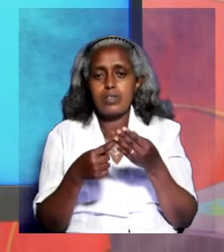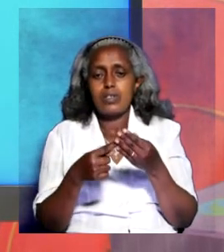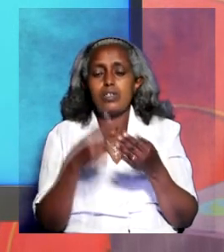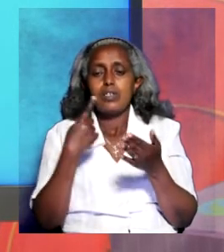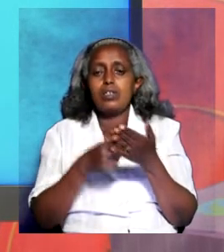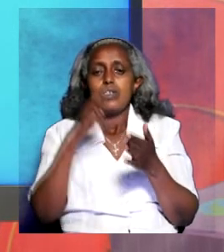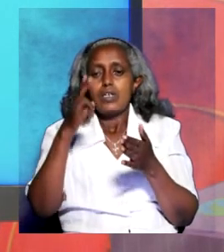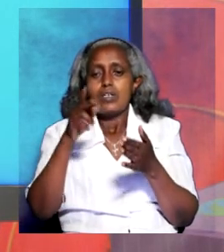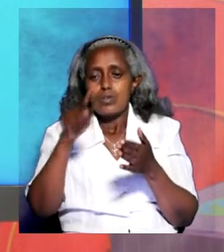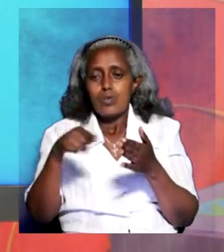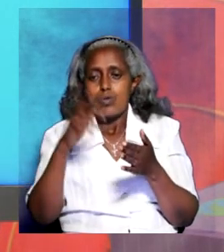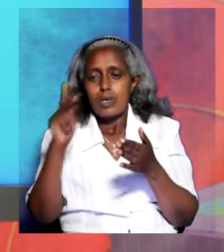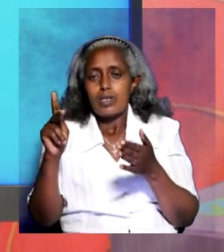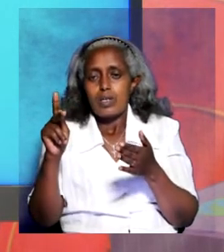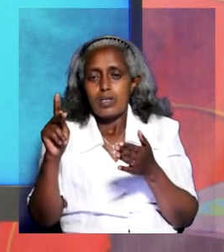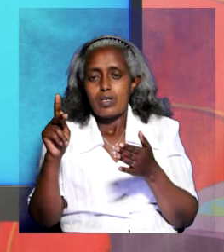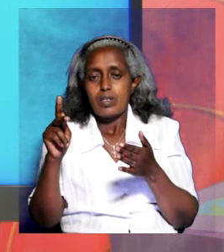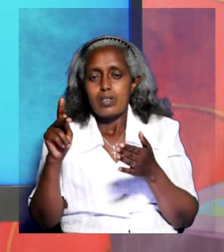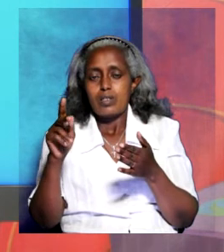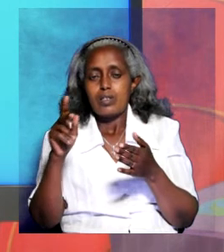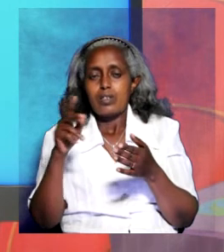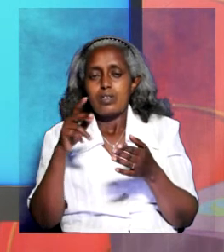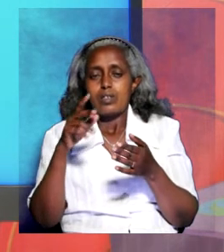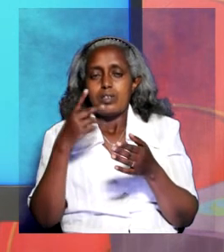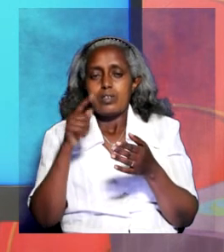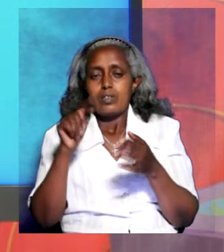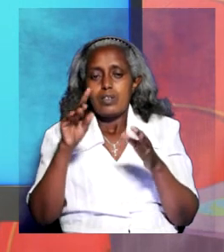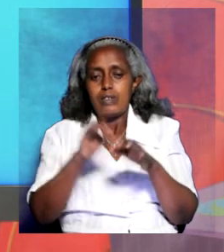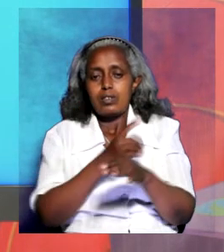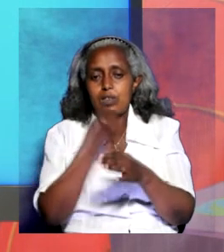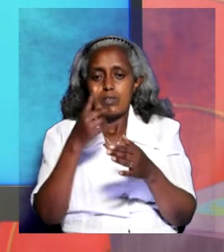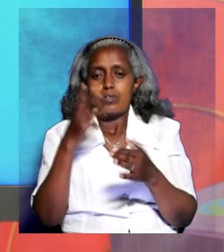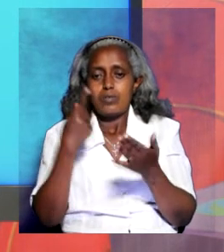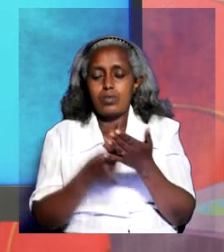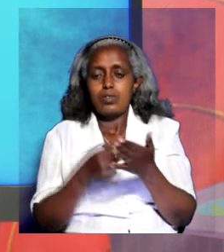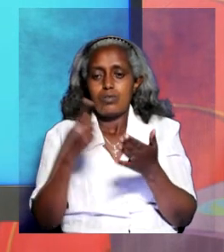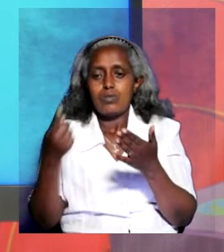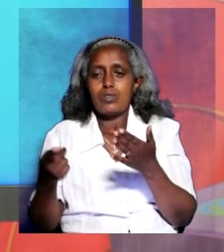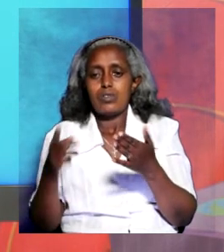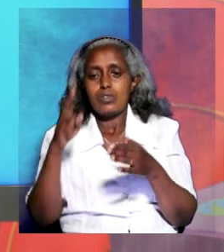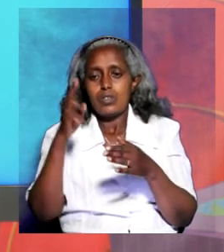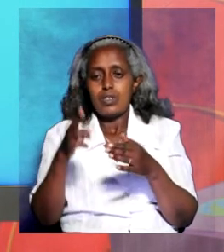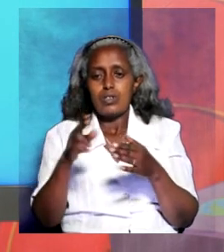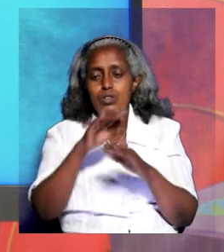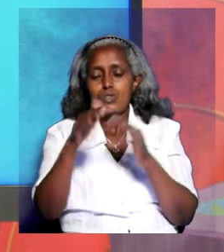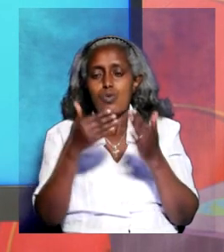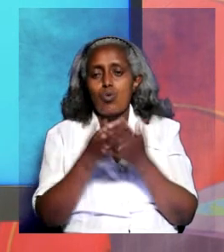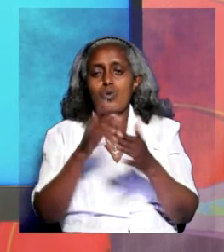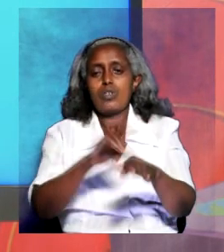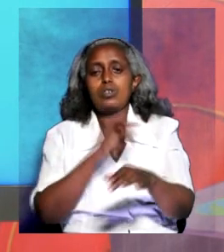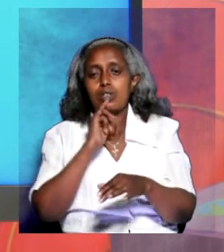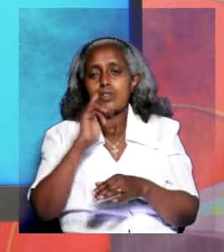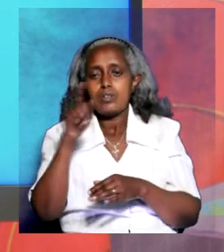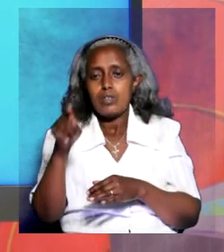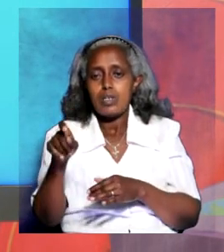this h, comma, k, the distance from this to this, it is h, the whole distance, it is